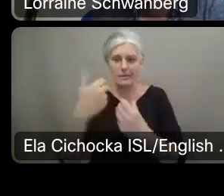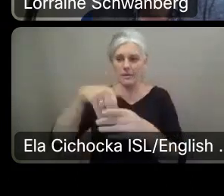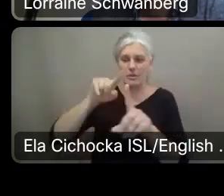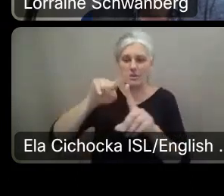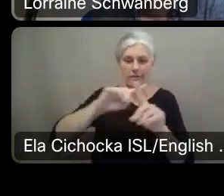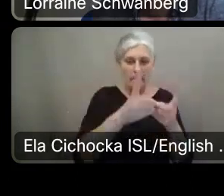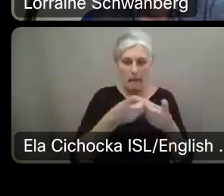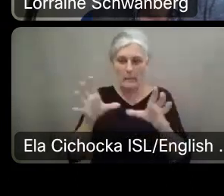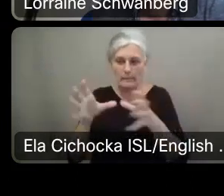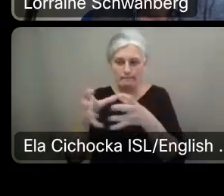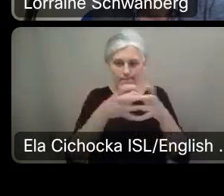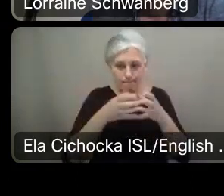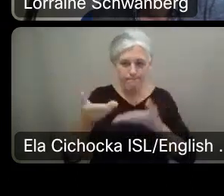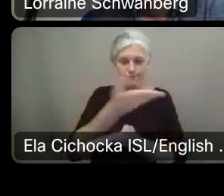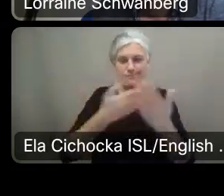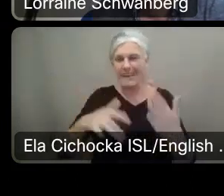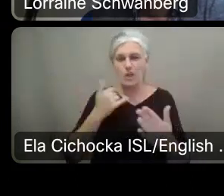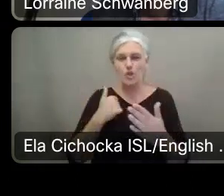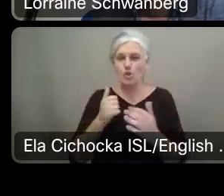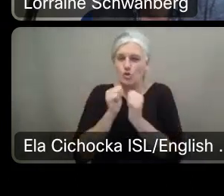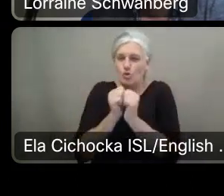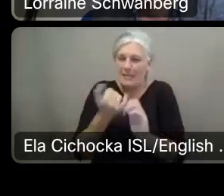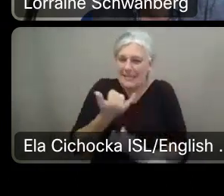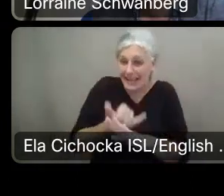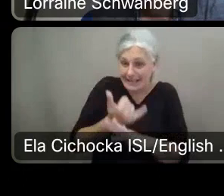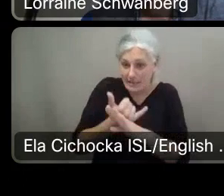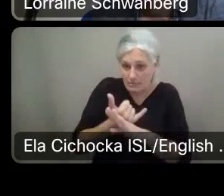on that. So we didn't feel it was suitable to, I suppose,